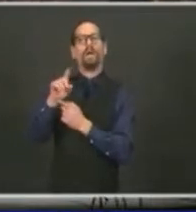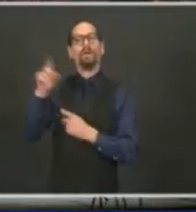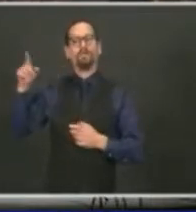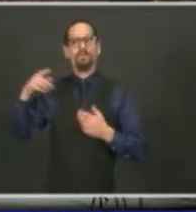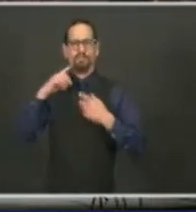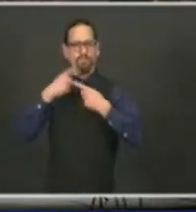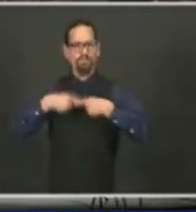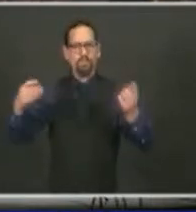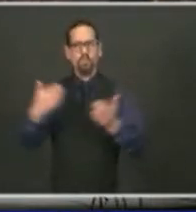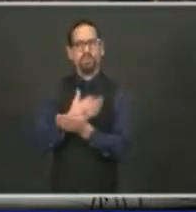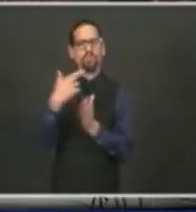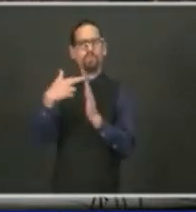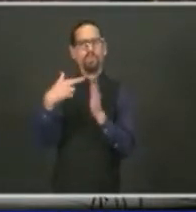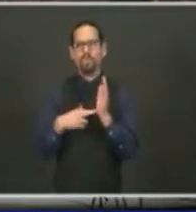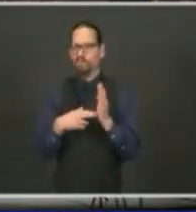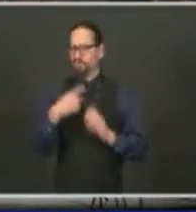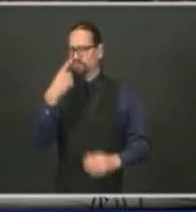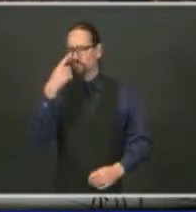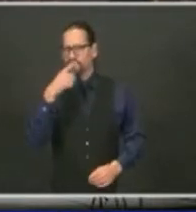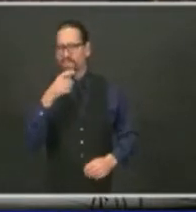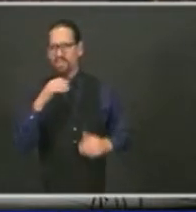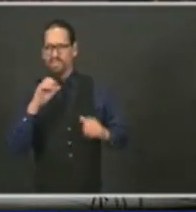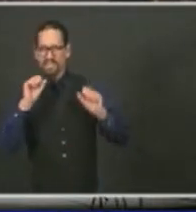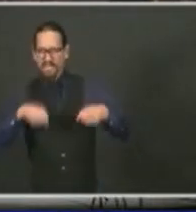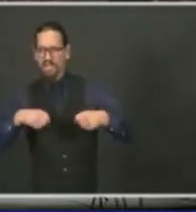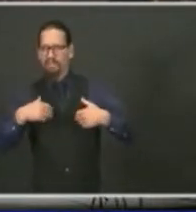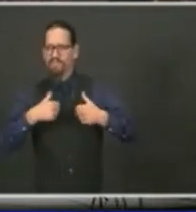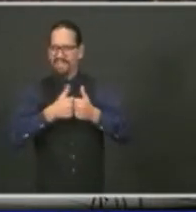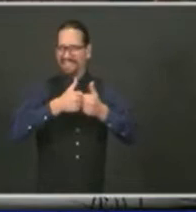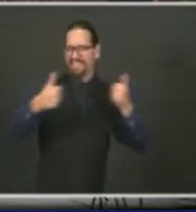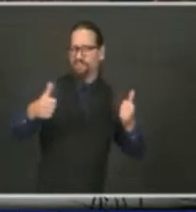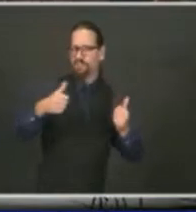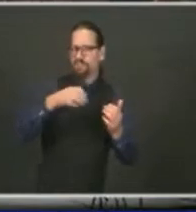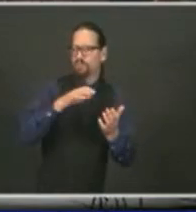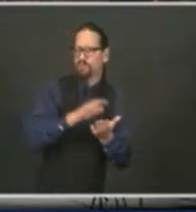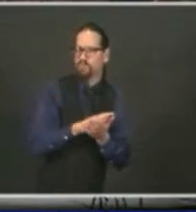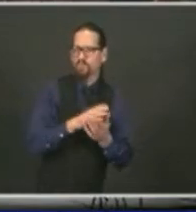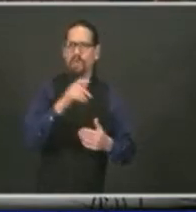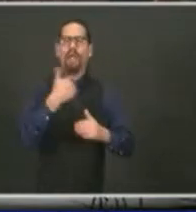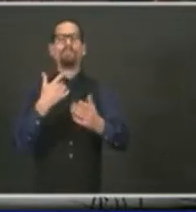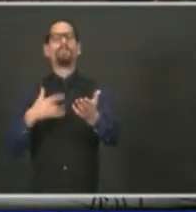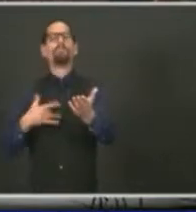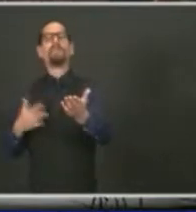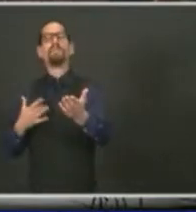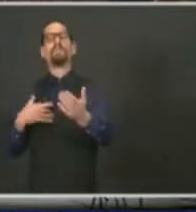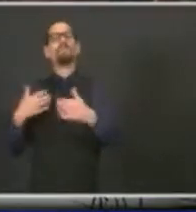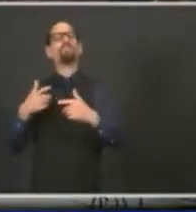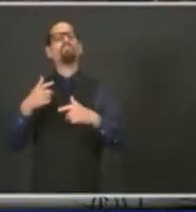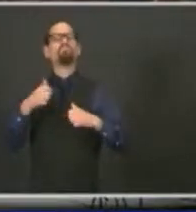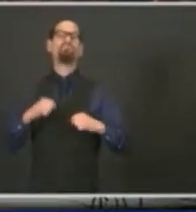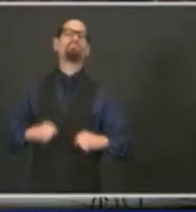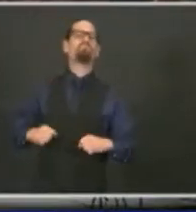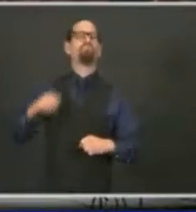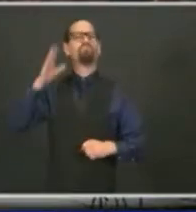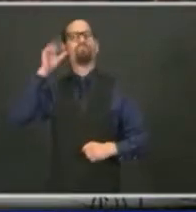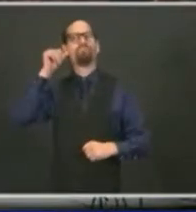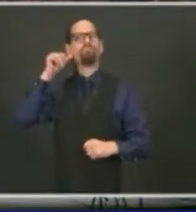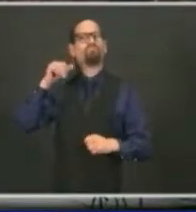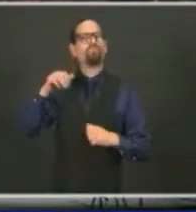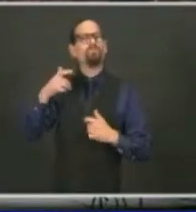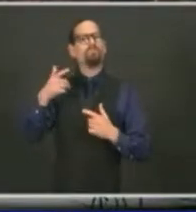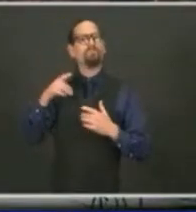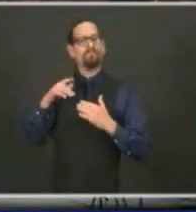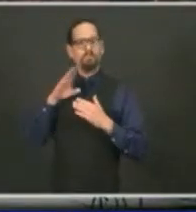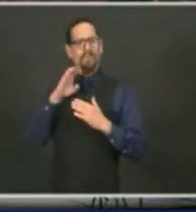So in hindsight, do you think you were too tough and not being fair, but do you think it hurts the productivity